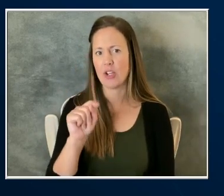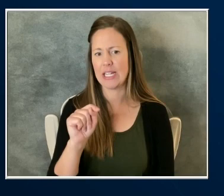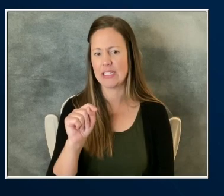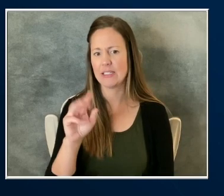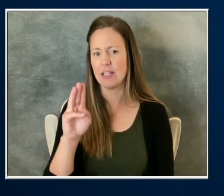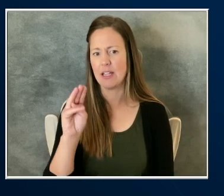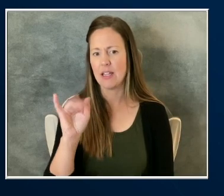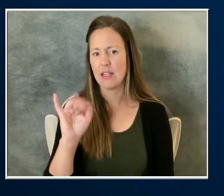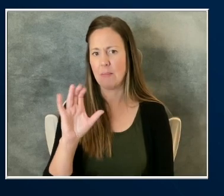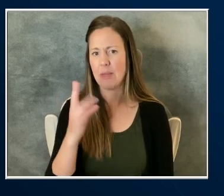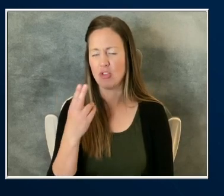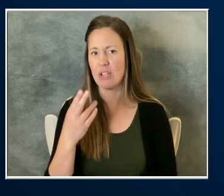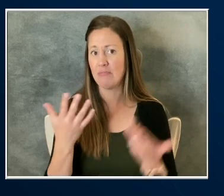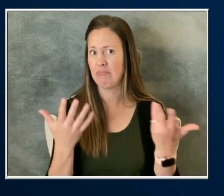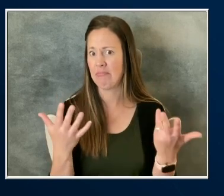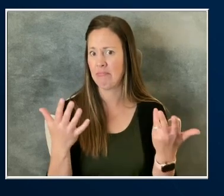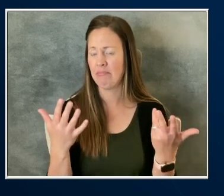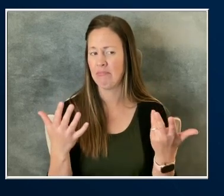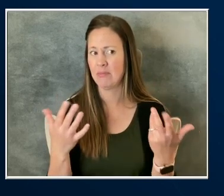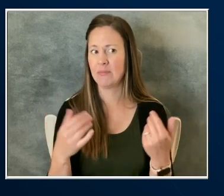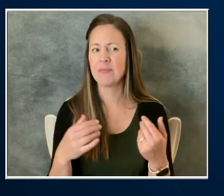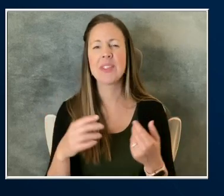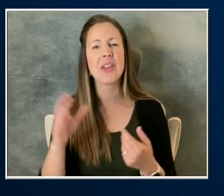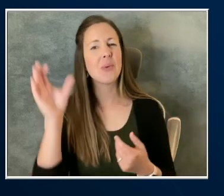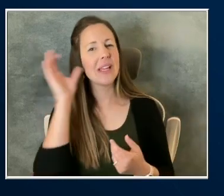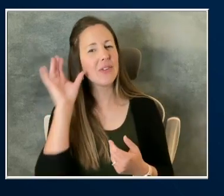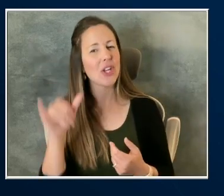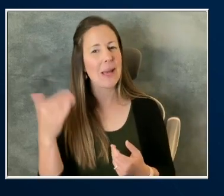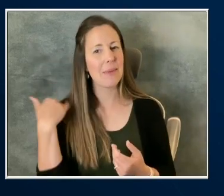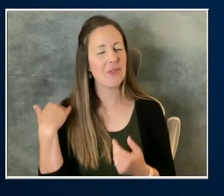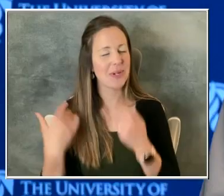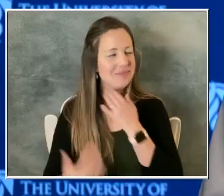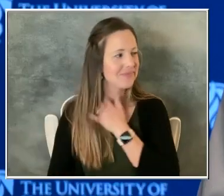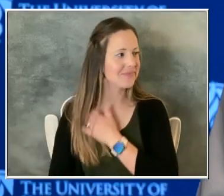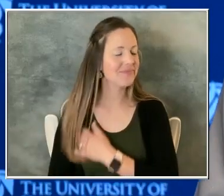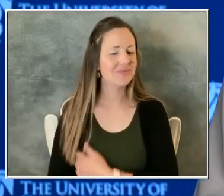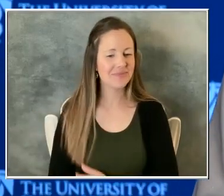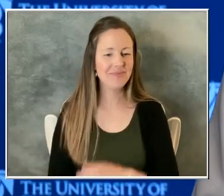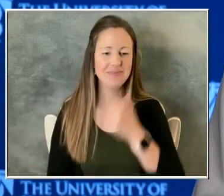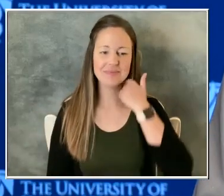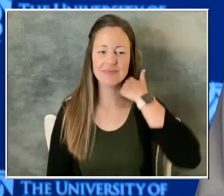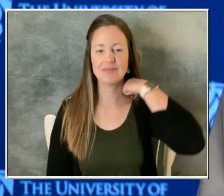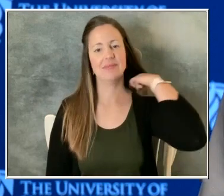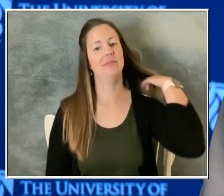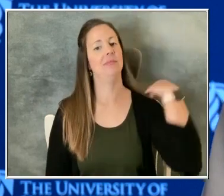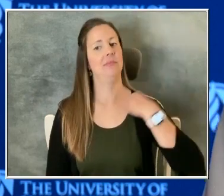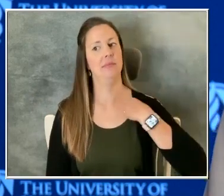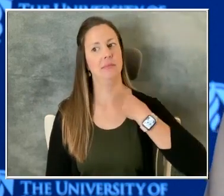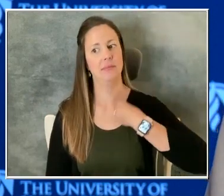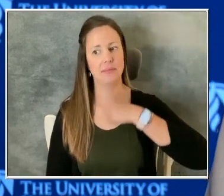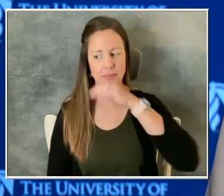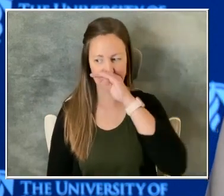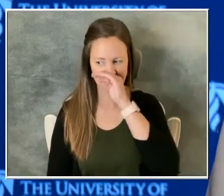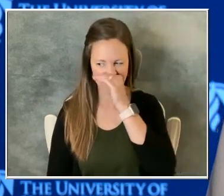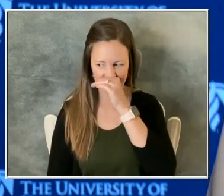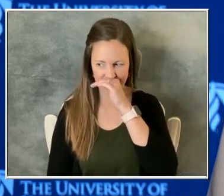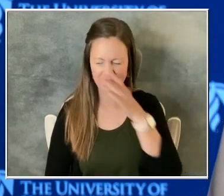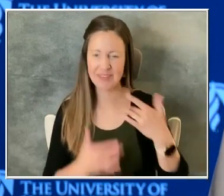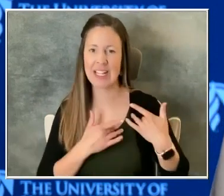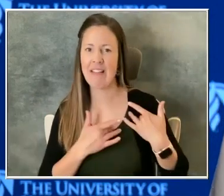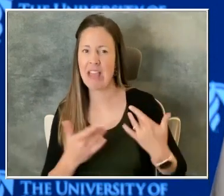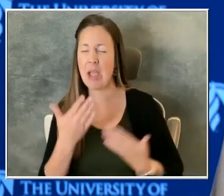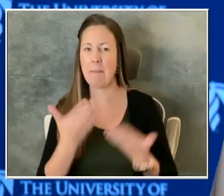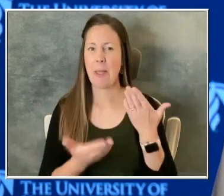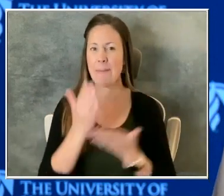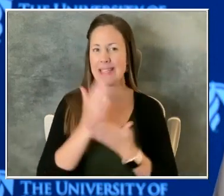country. Yeah, we've heard this before. Yeah, I would say there's likelihood of some new variant of some